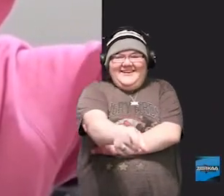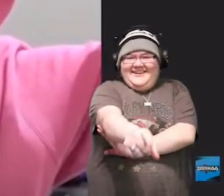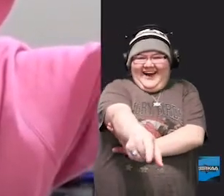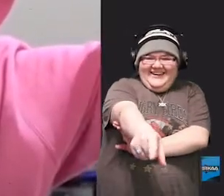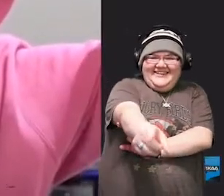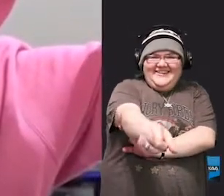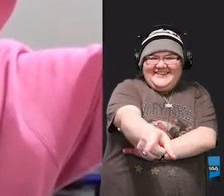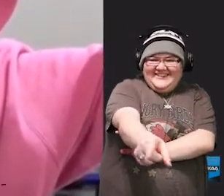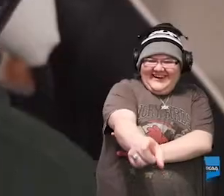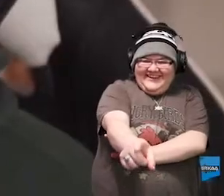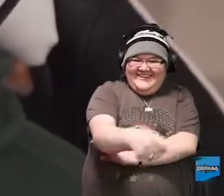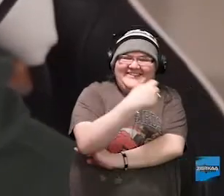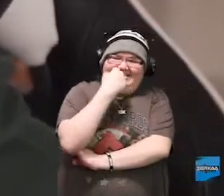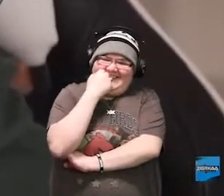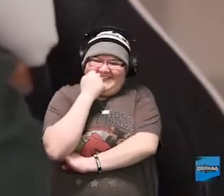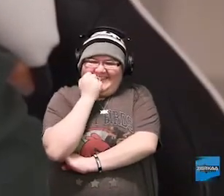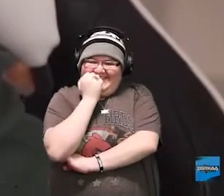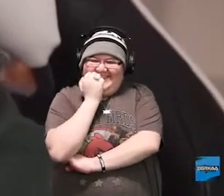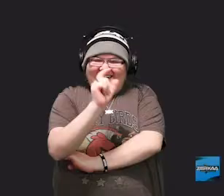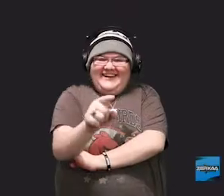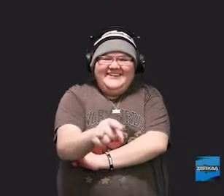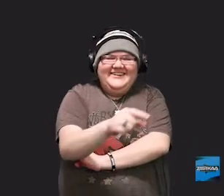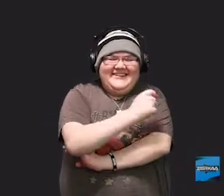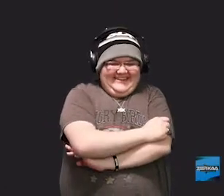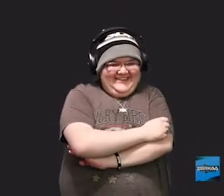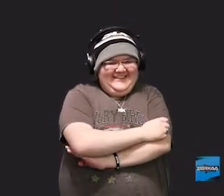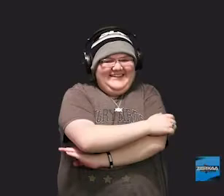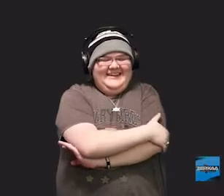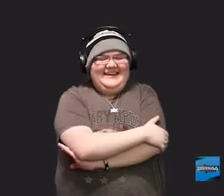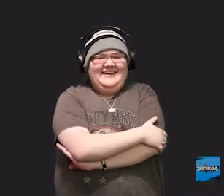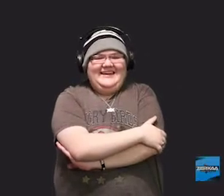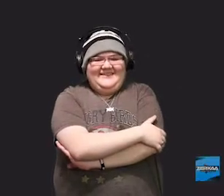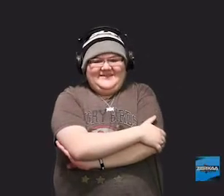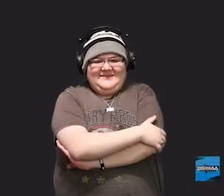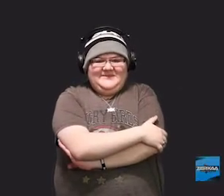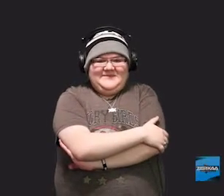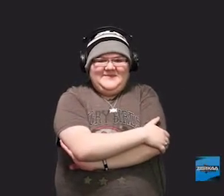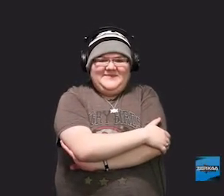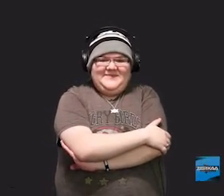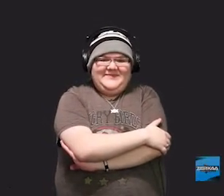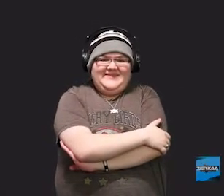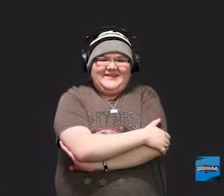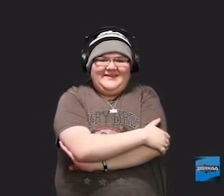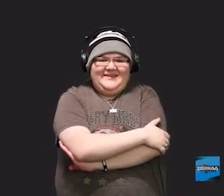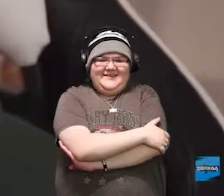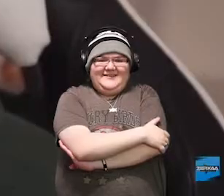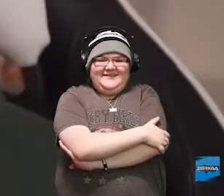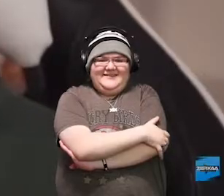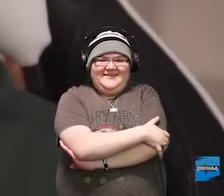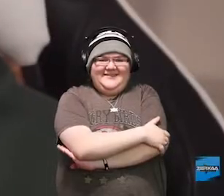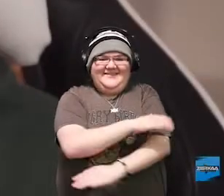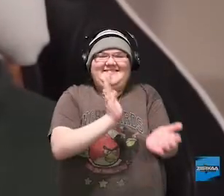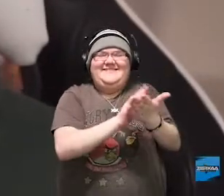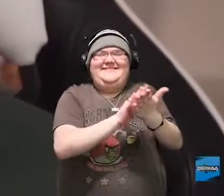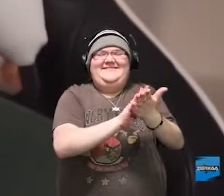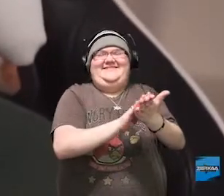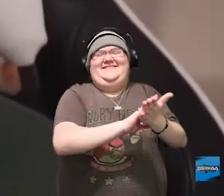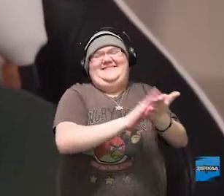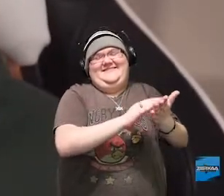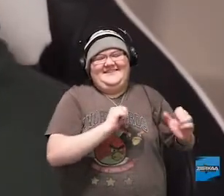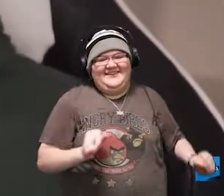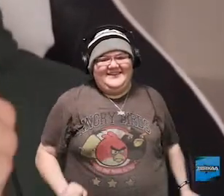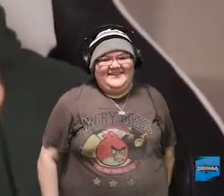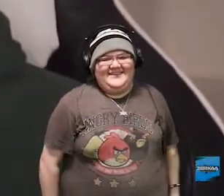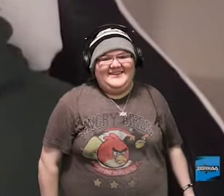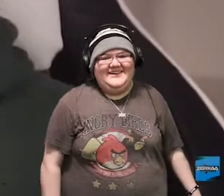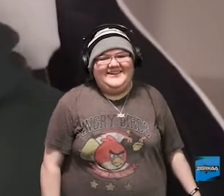This is him now. I feel old yet. That was what I was going for, to be fair. I think Justin's stream is so underappreciated. Get the man to 500k. Yes, please do.